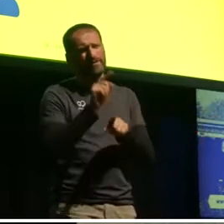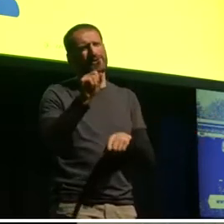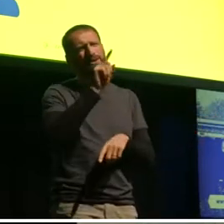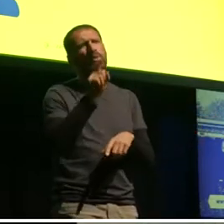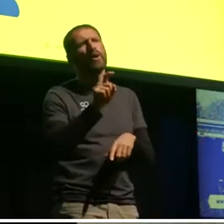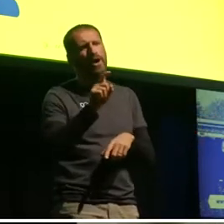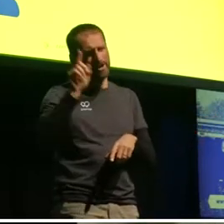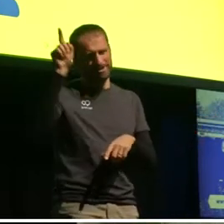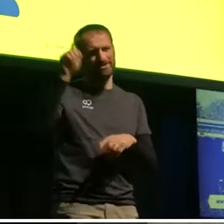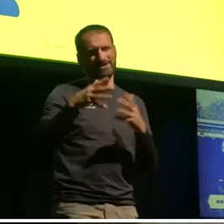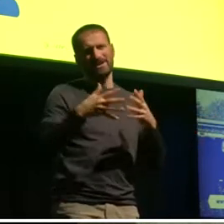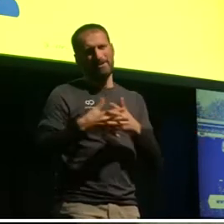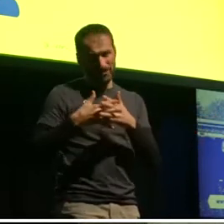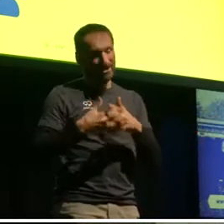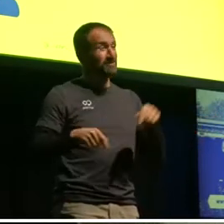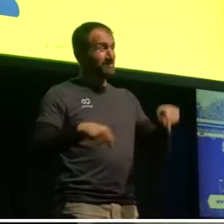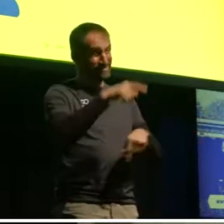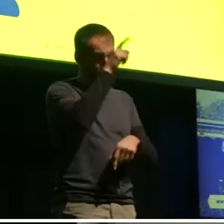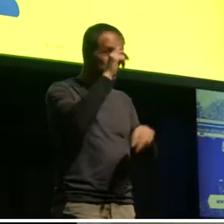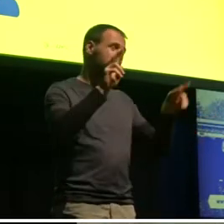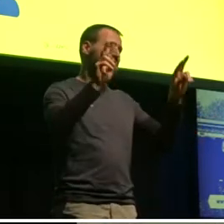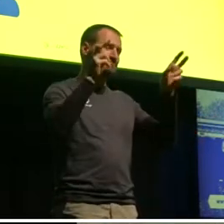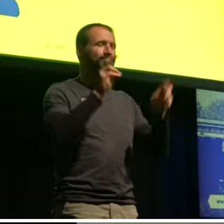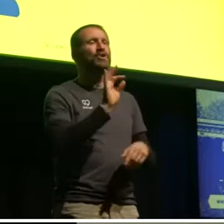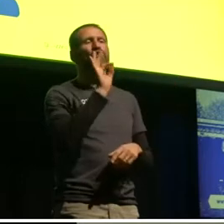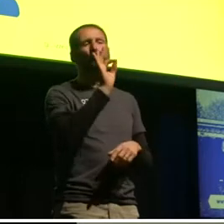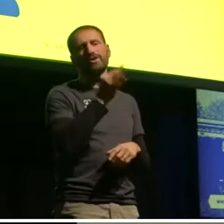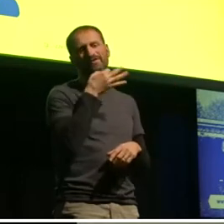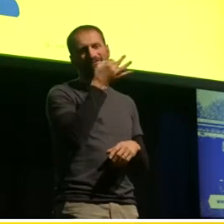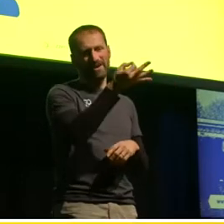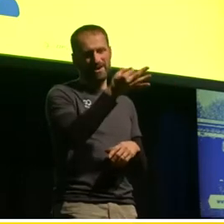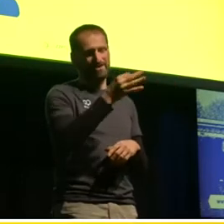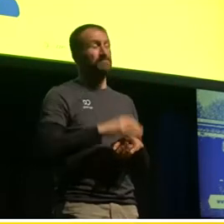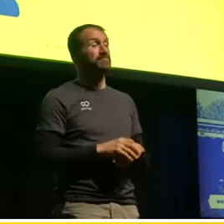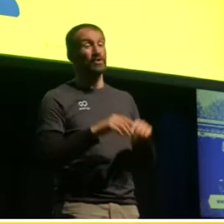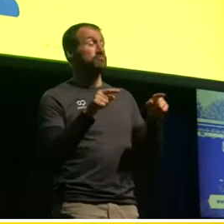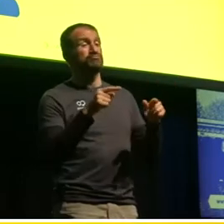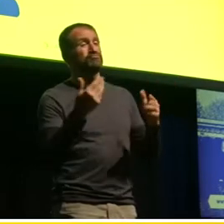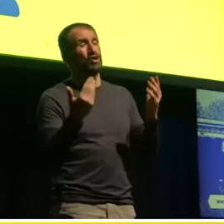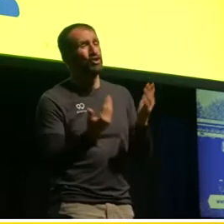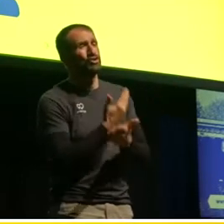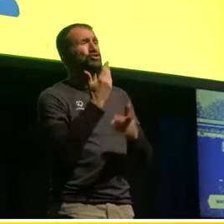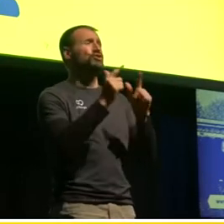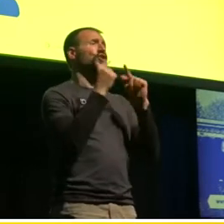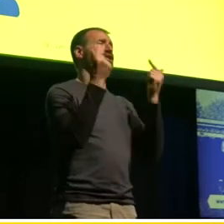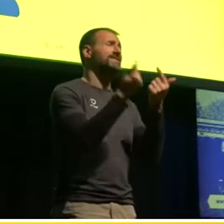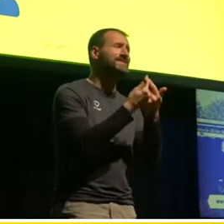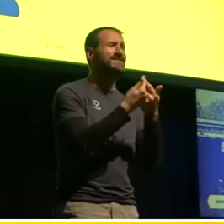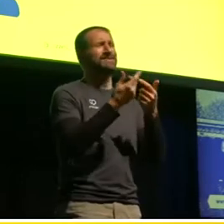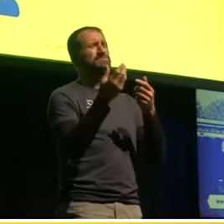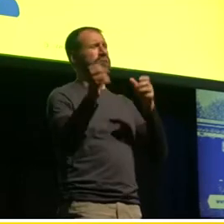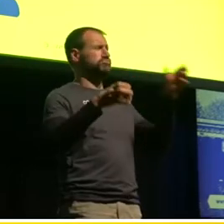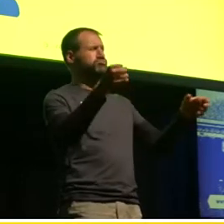America. For Germany, it's called Gute Frage. And with all those new teams in there, they realize there's a lot